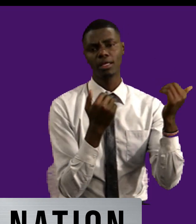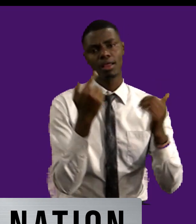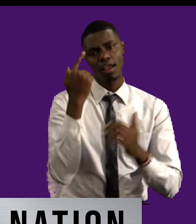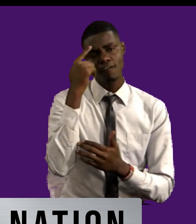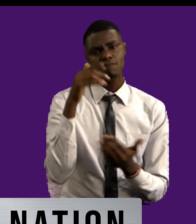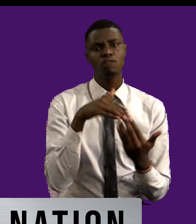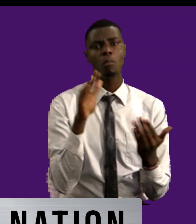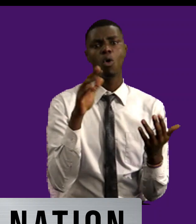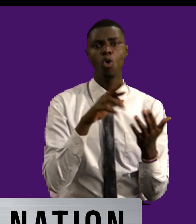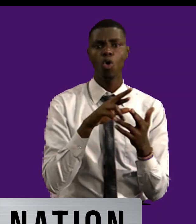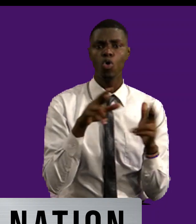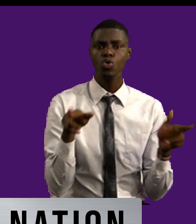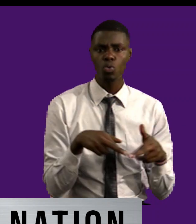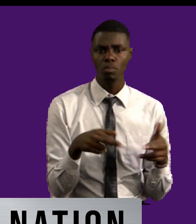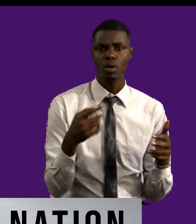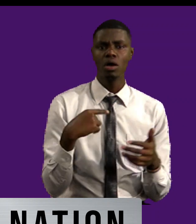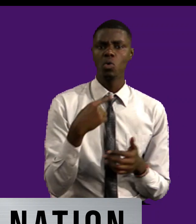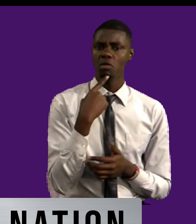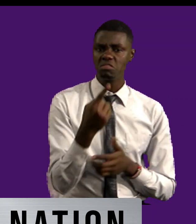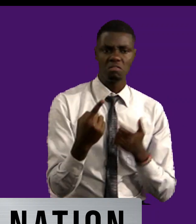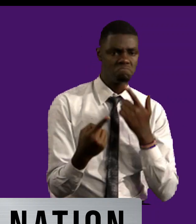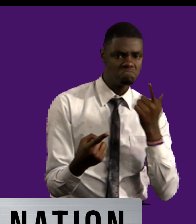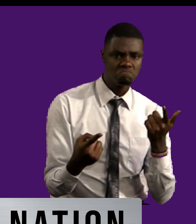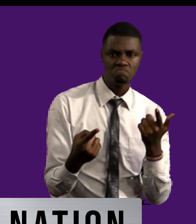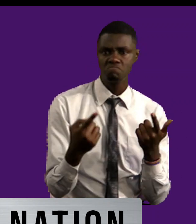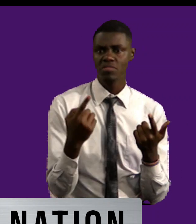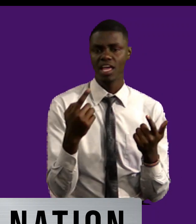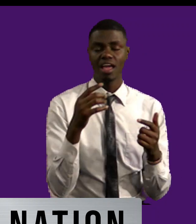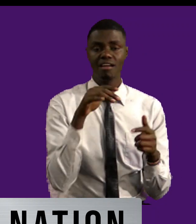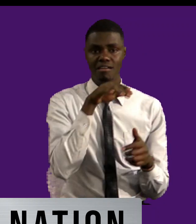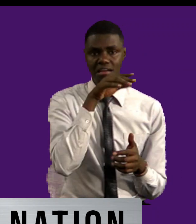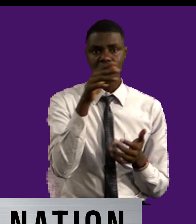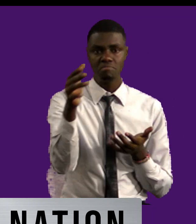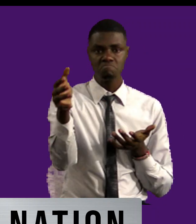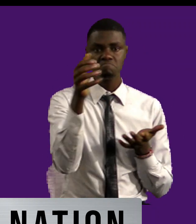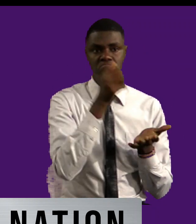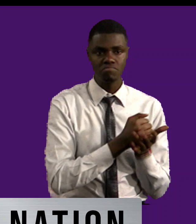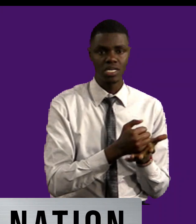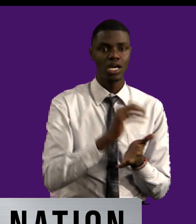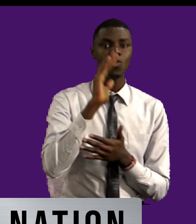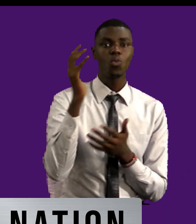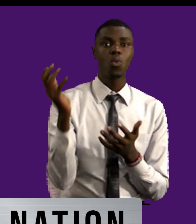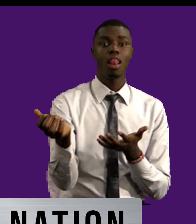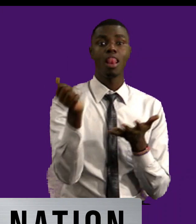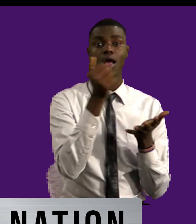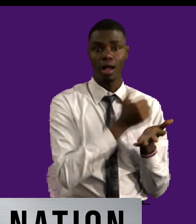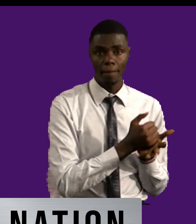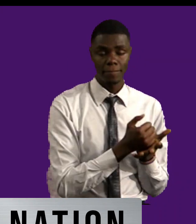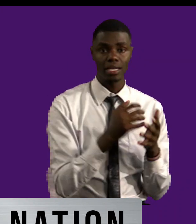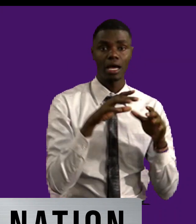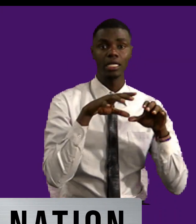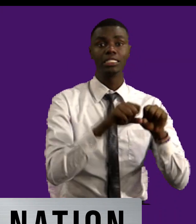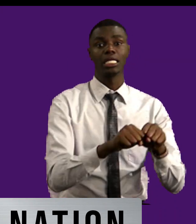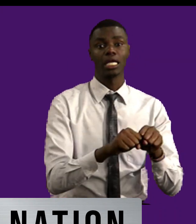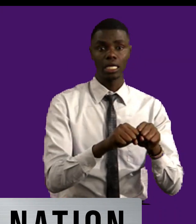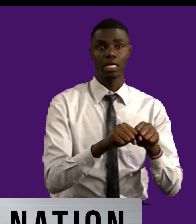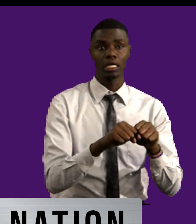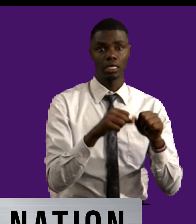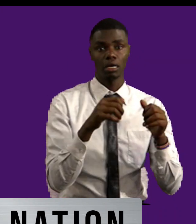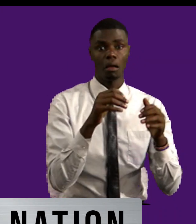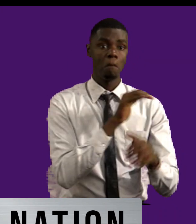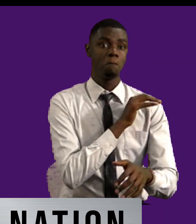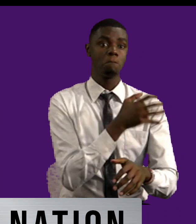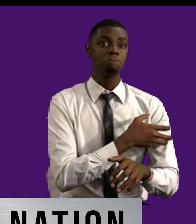for more room. You know, we have been saying that once Raila comes in, he will come in and take much more